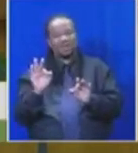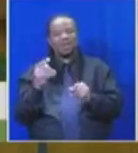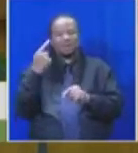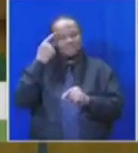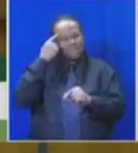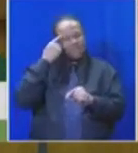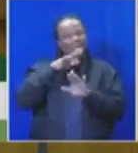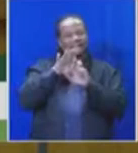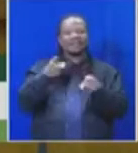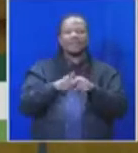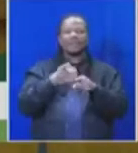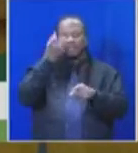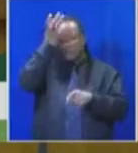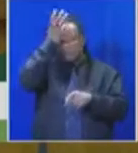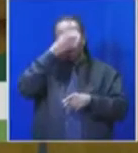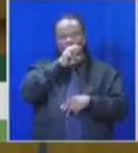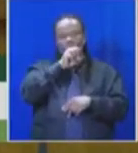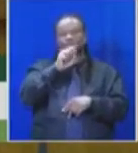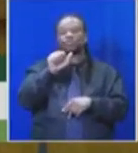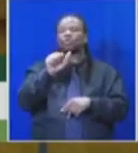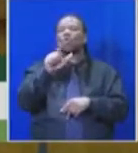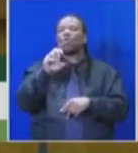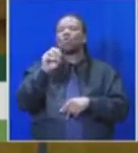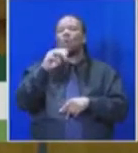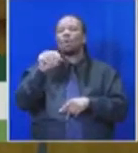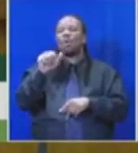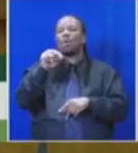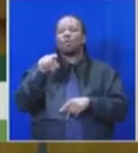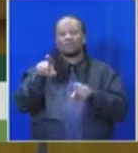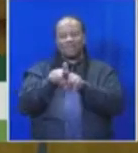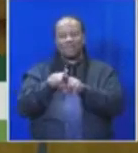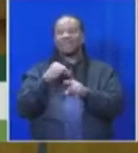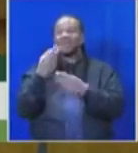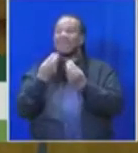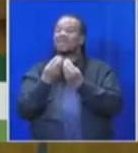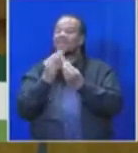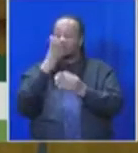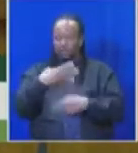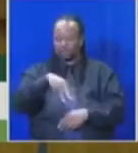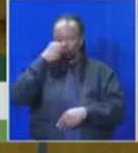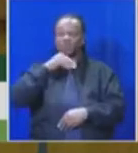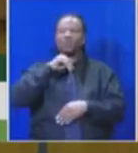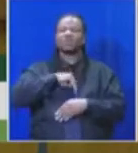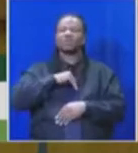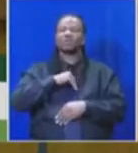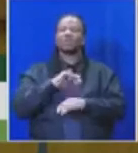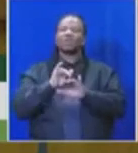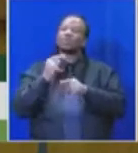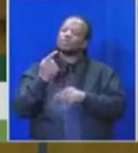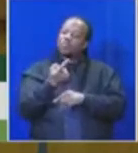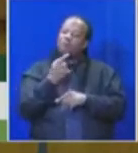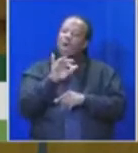King Solomon once said, "As a man thinks in his heart, so is he." Therefore, he continued, Dr. Miles, you are not free